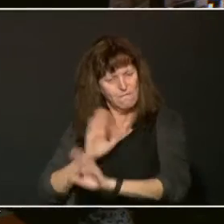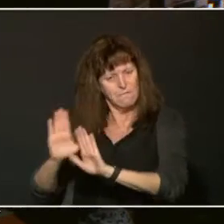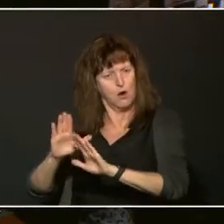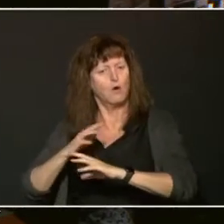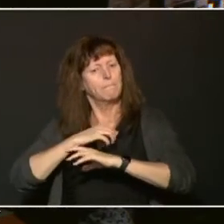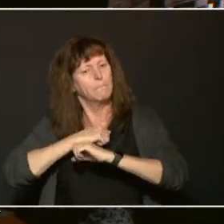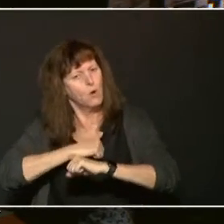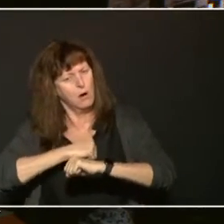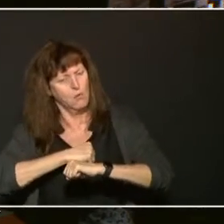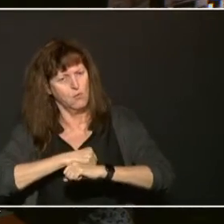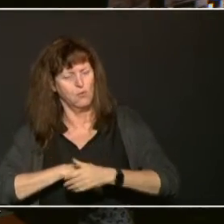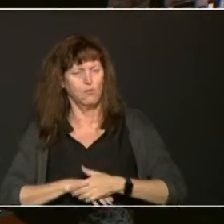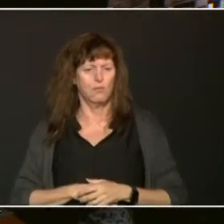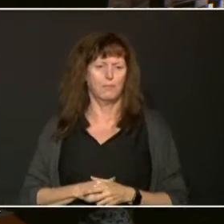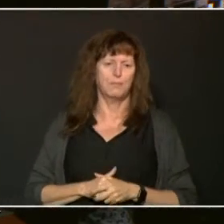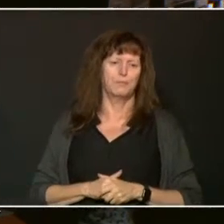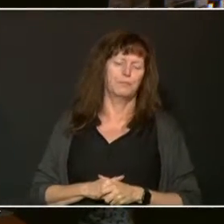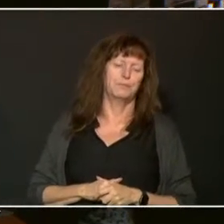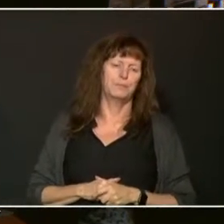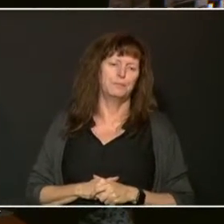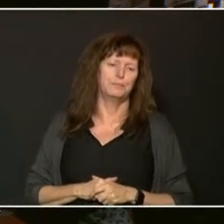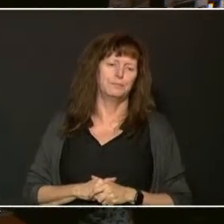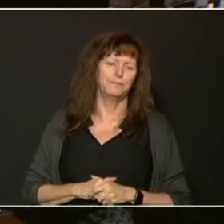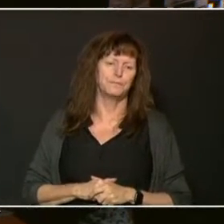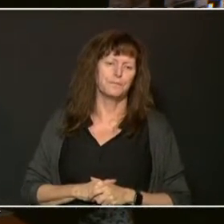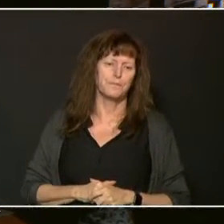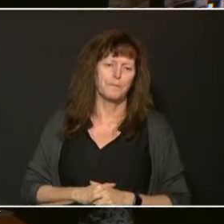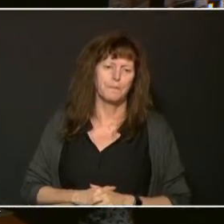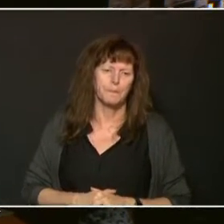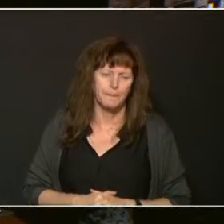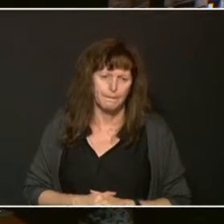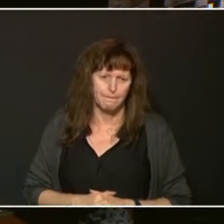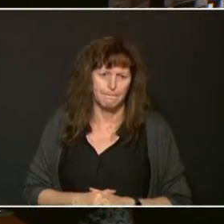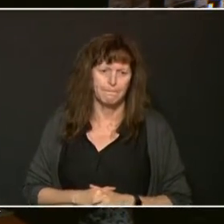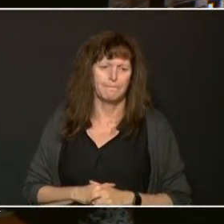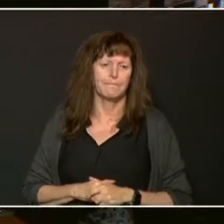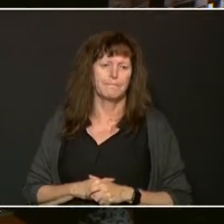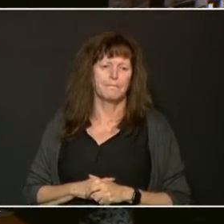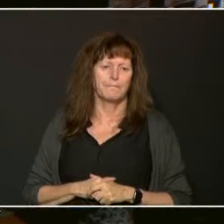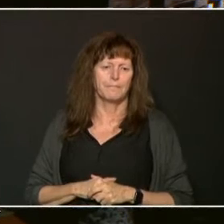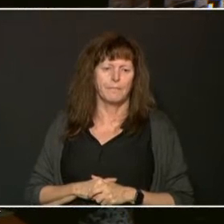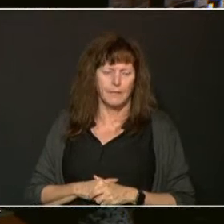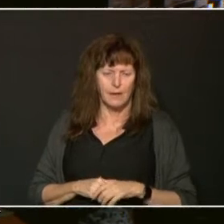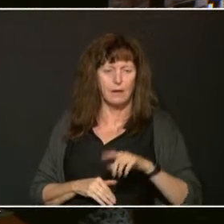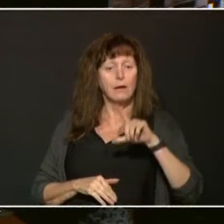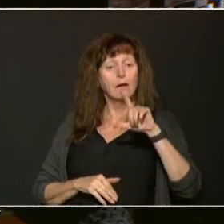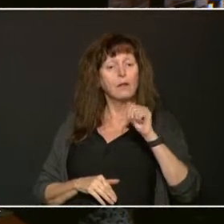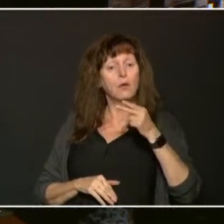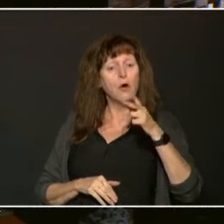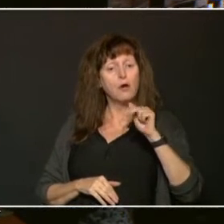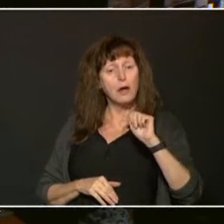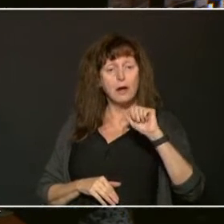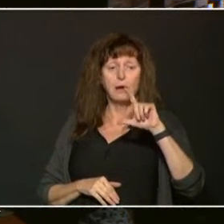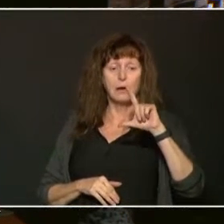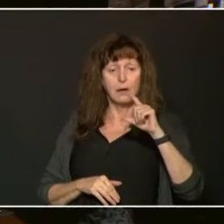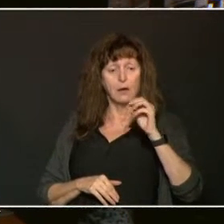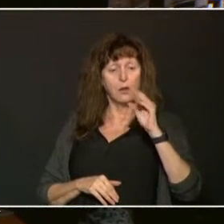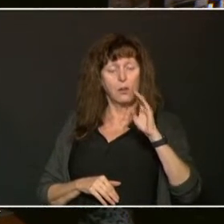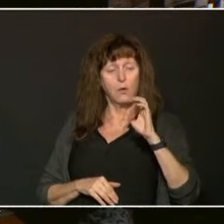Next question. Your next question comes from Laura Stone from the Globe and Mail. Laura, please go ahead.